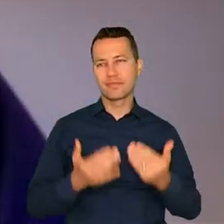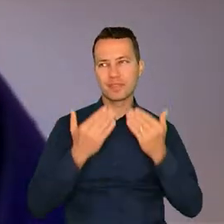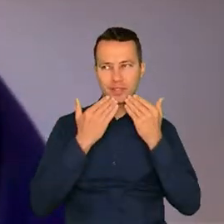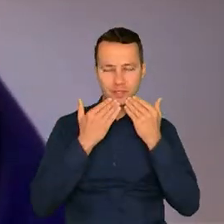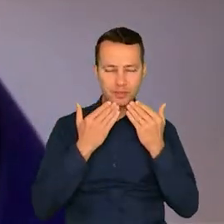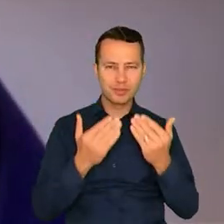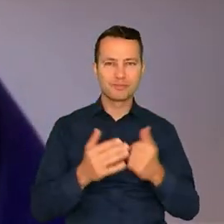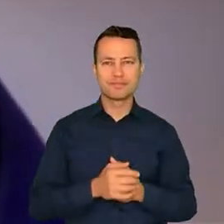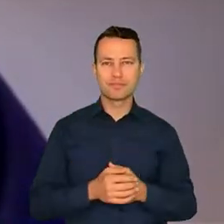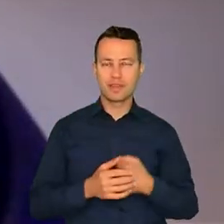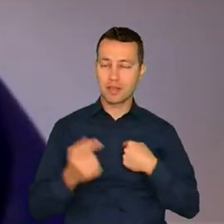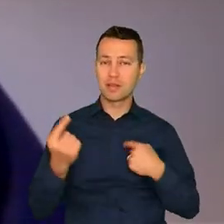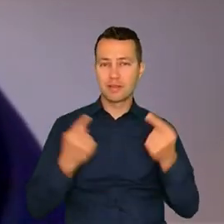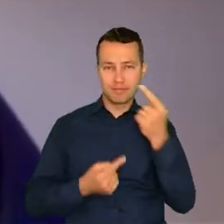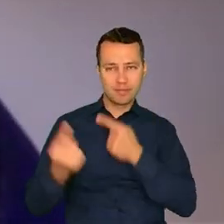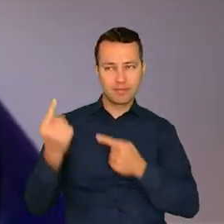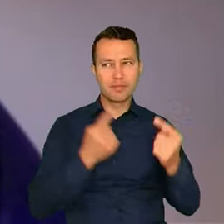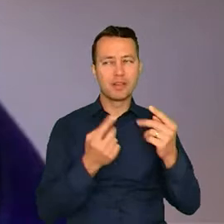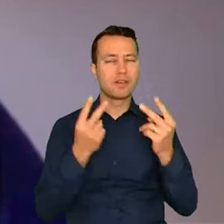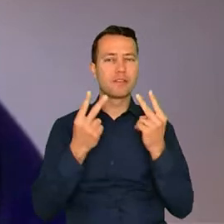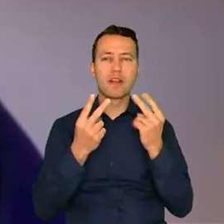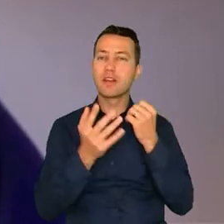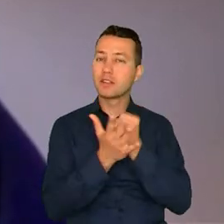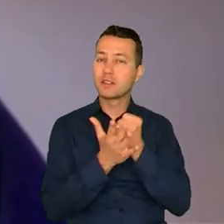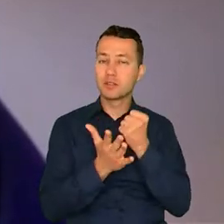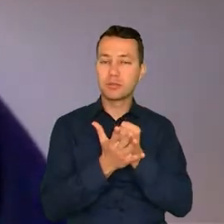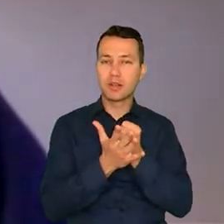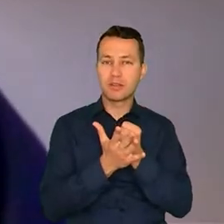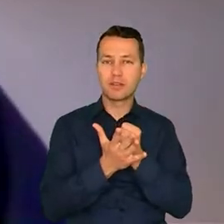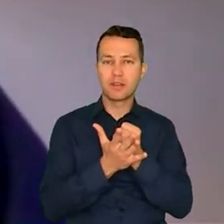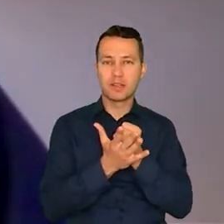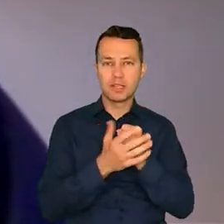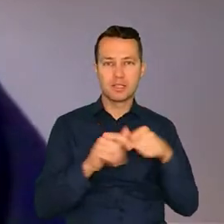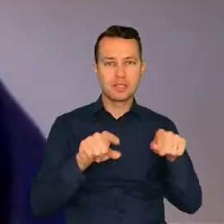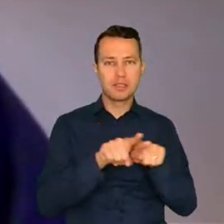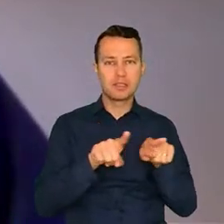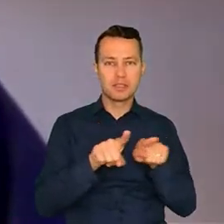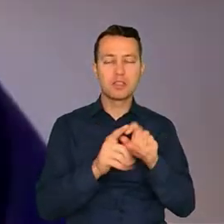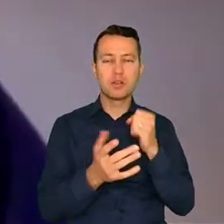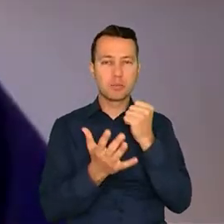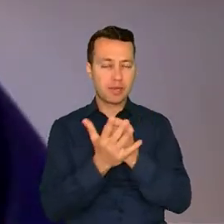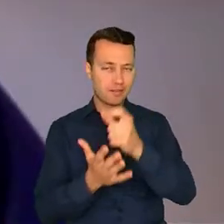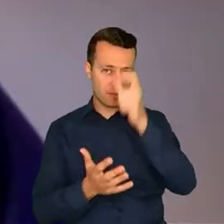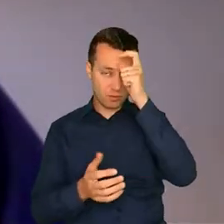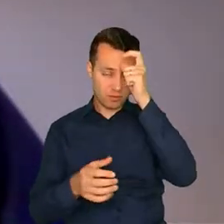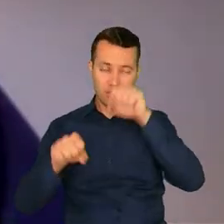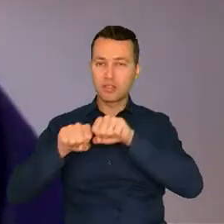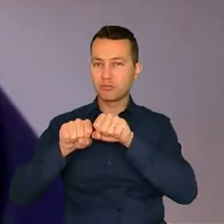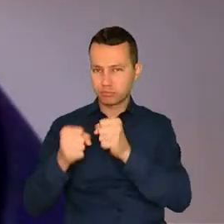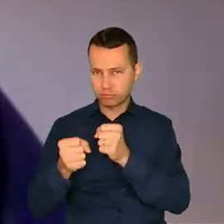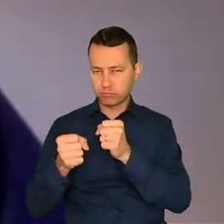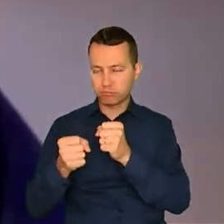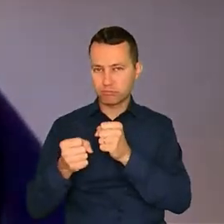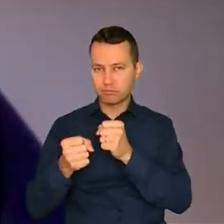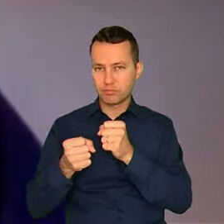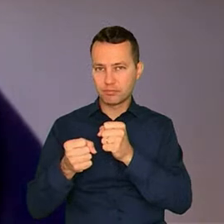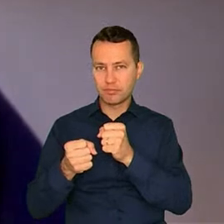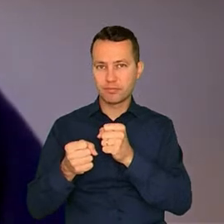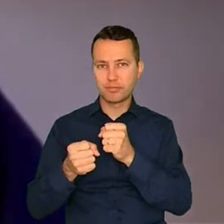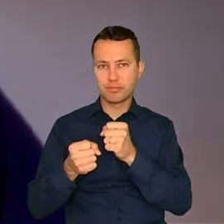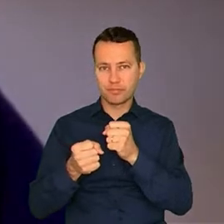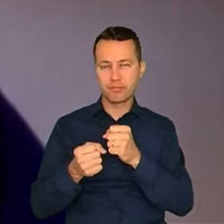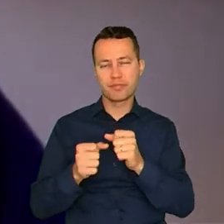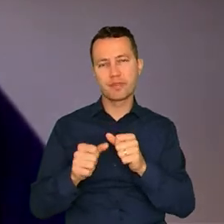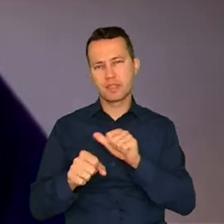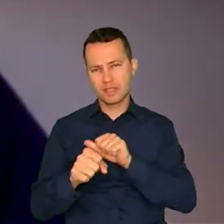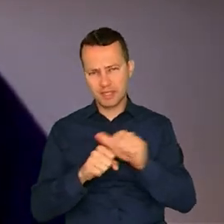think that a very important aspect for me is the fact that the human rights violation issues